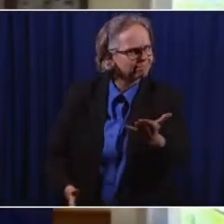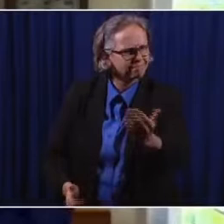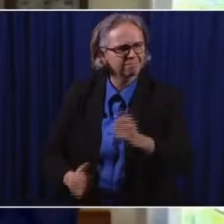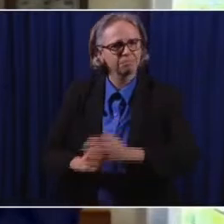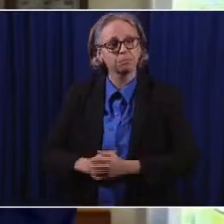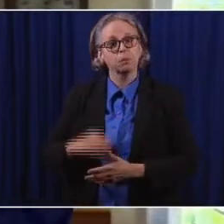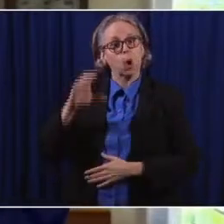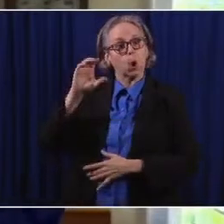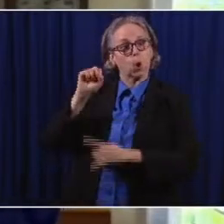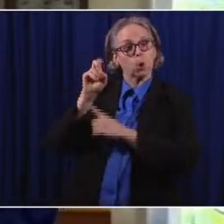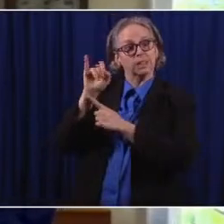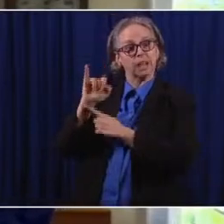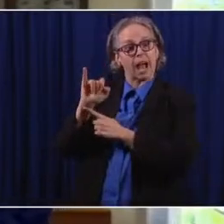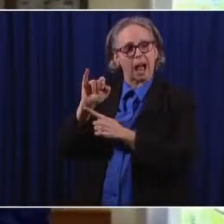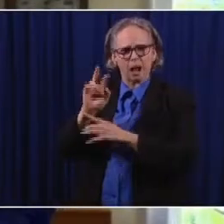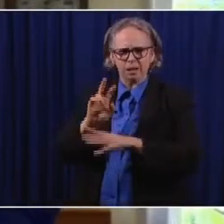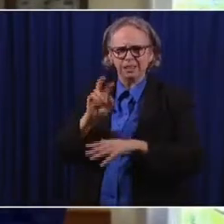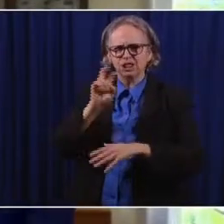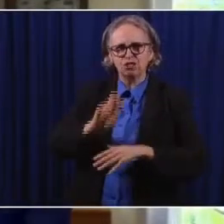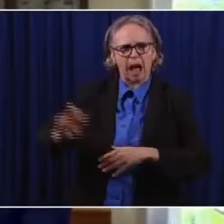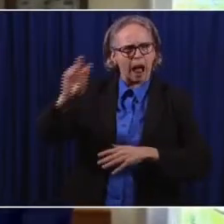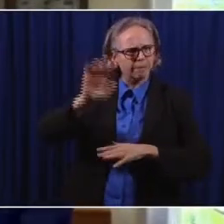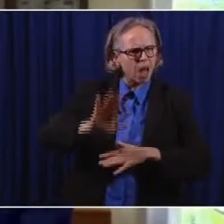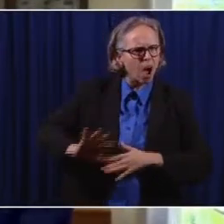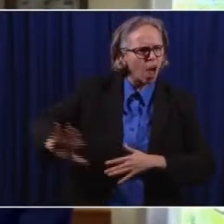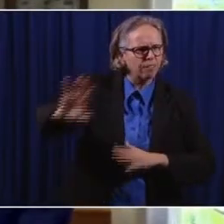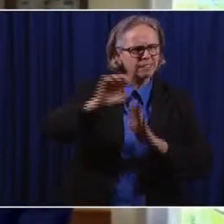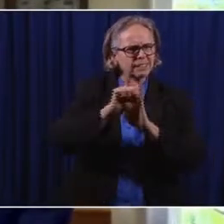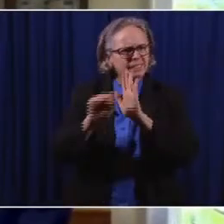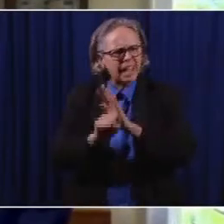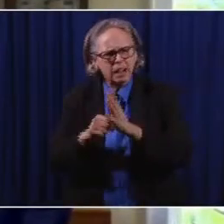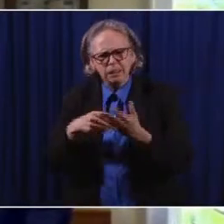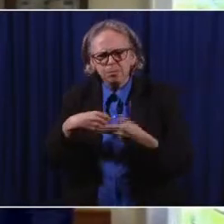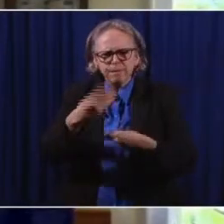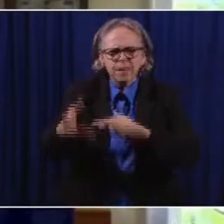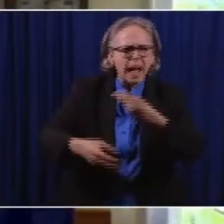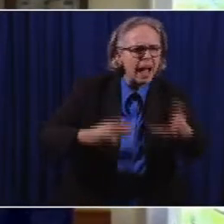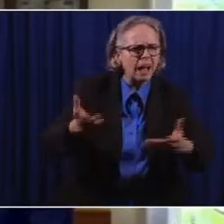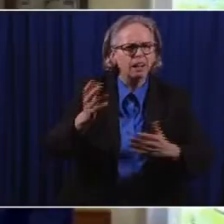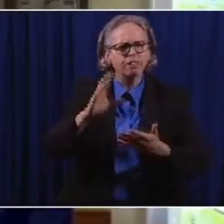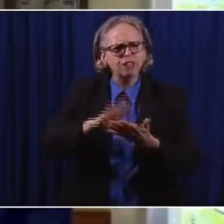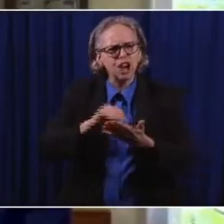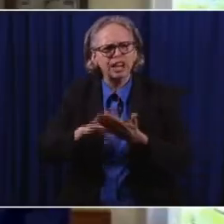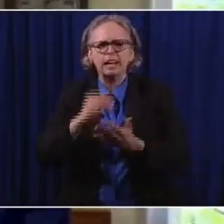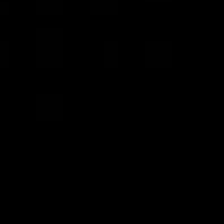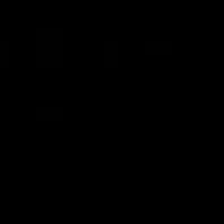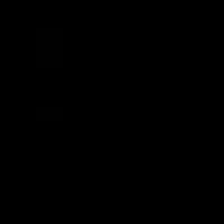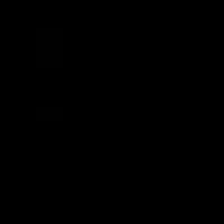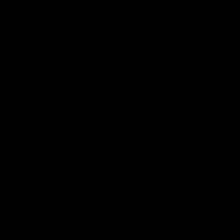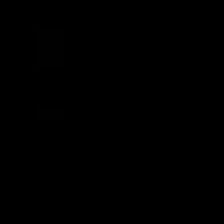children. These learning lunchboxes include lunch,